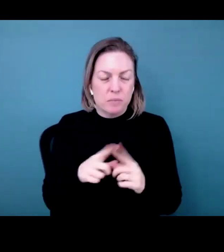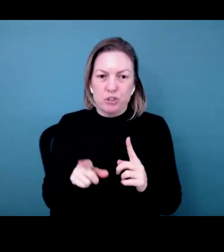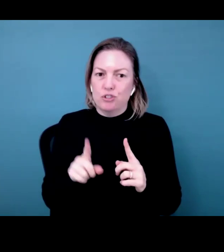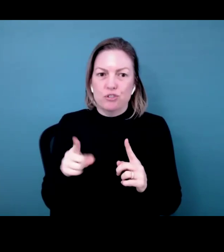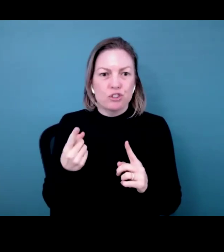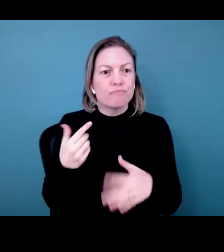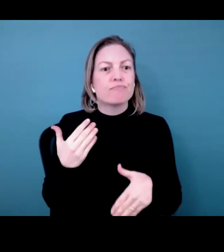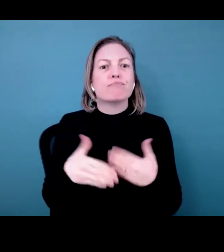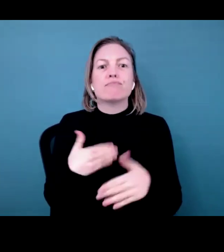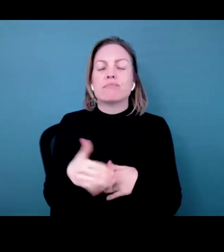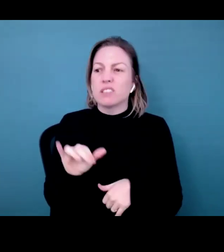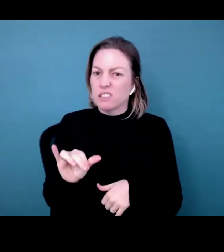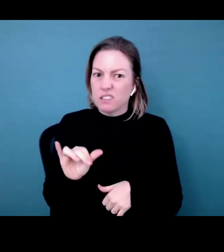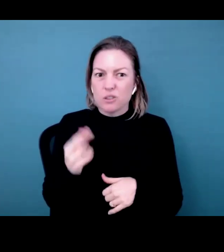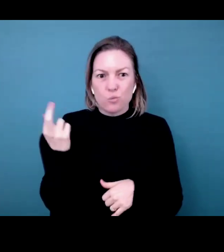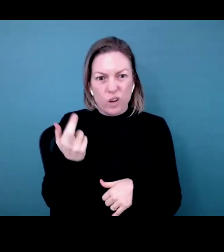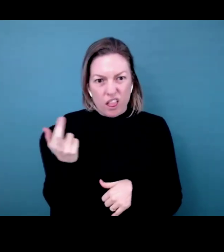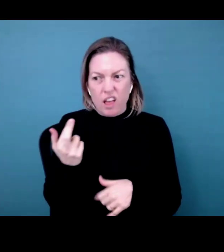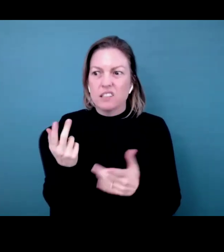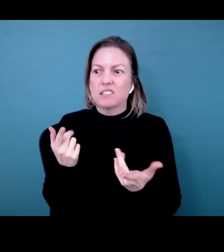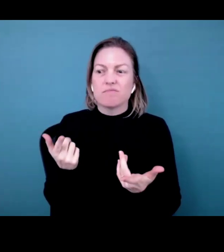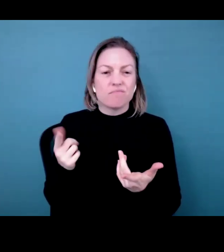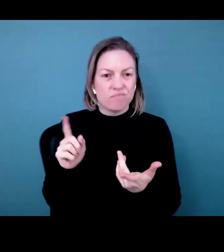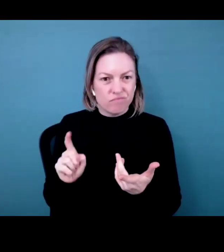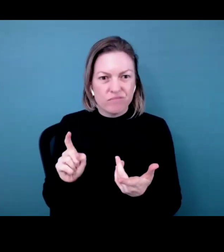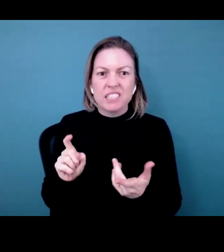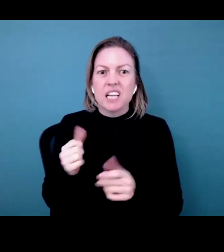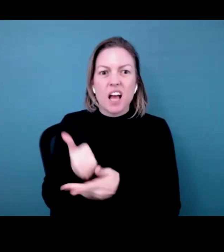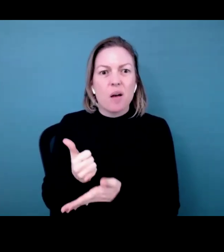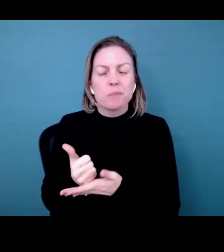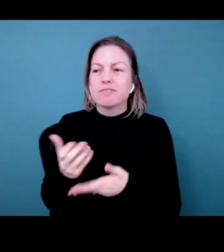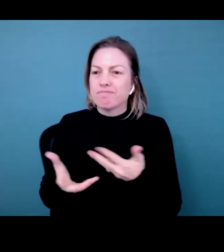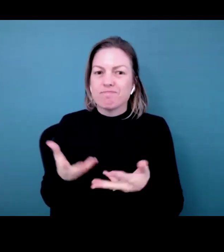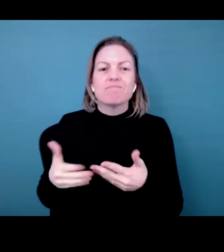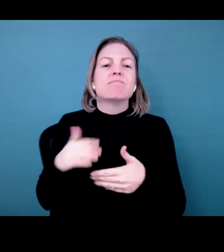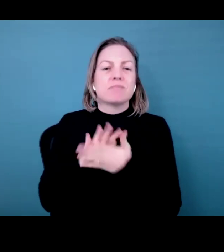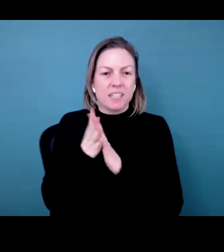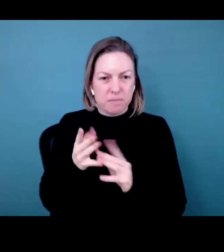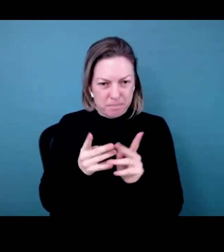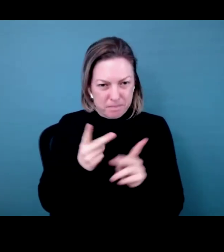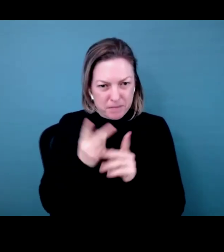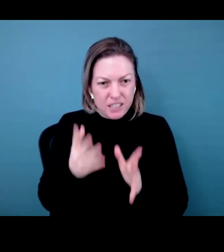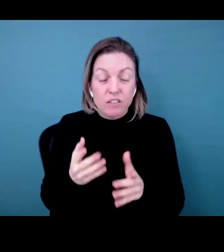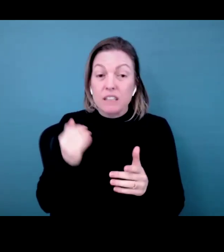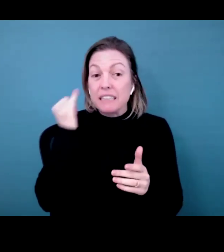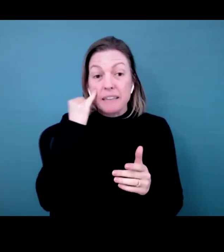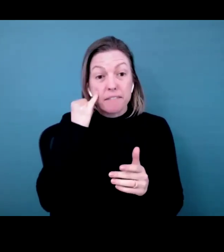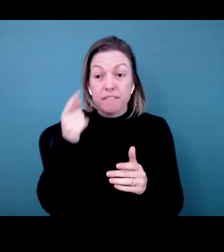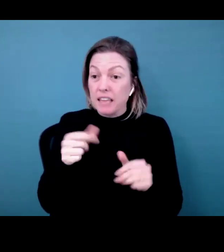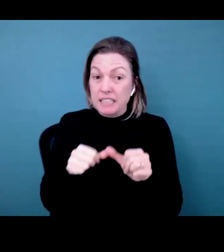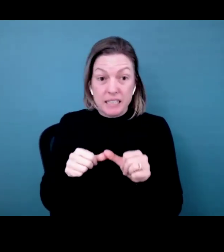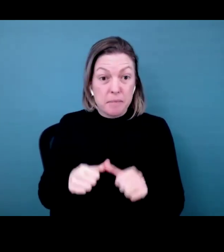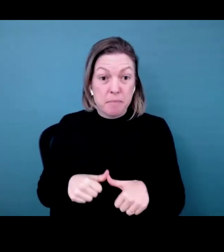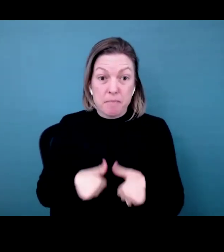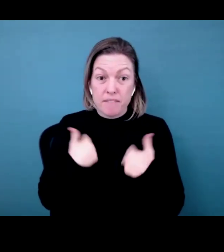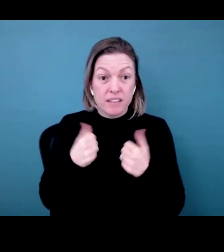happened, and you take on more and more responsibility. And then, ultimately, if they live long enough, you're in a